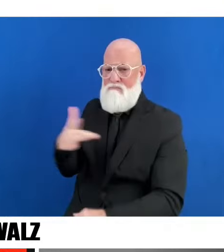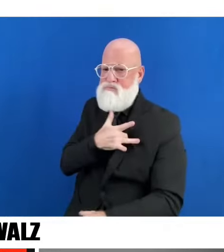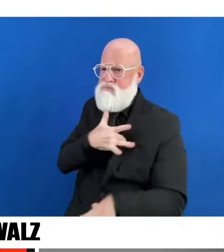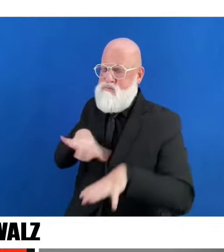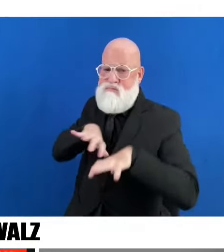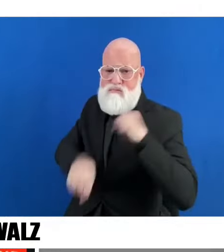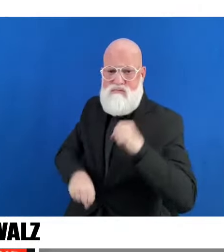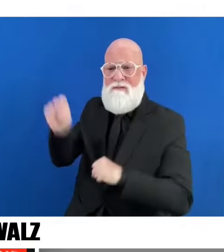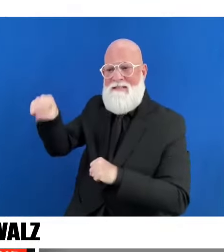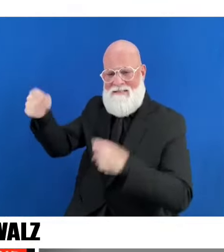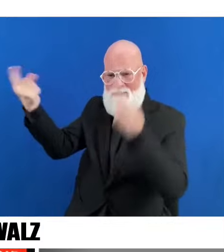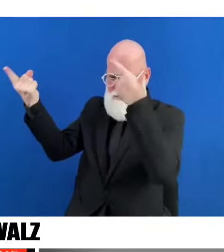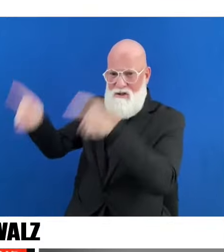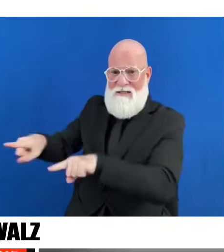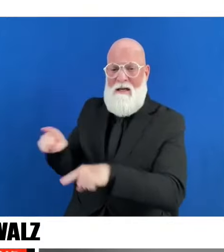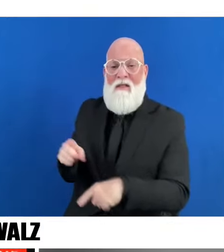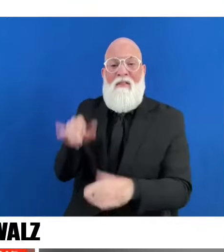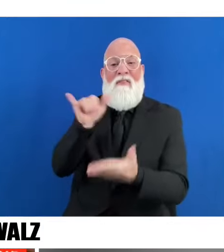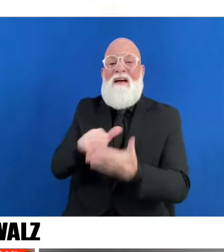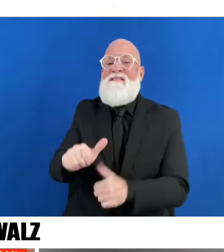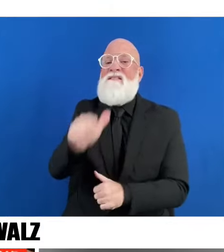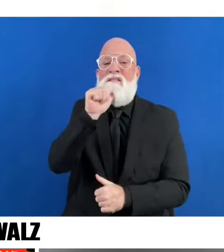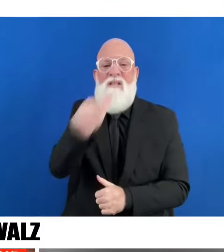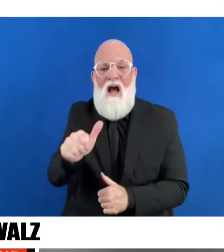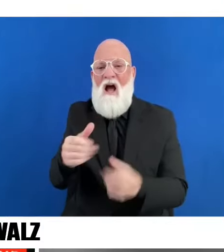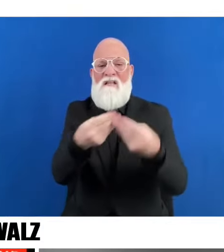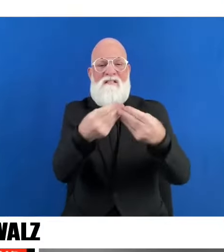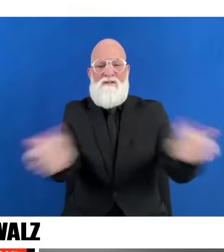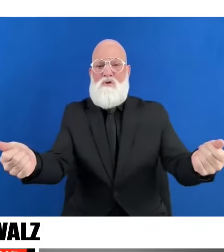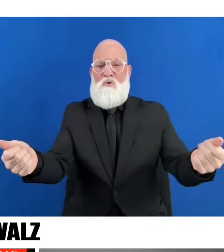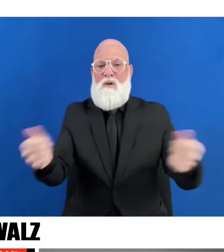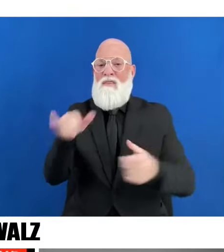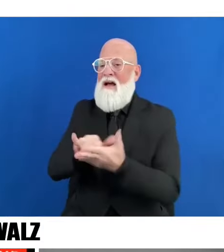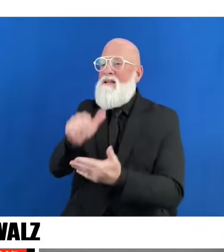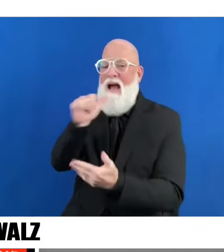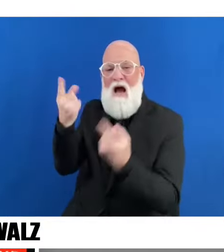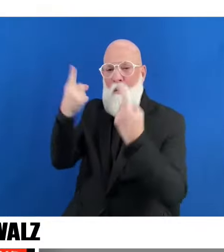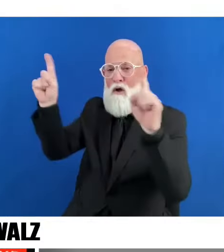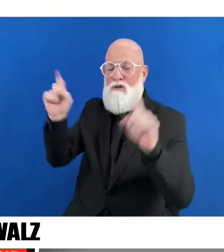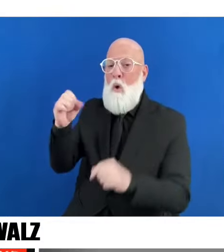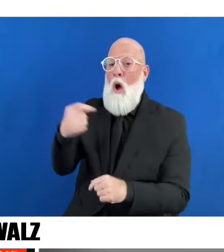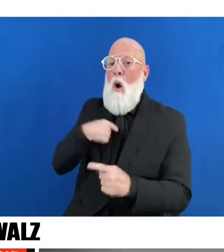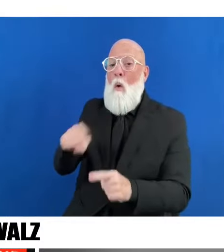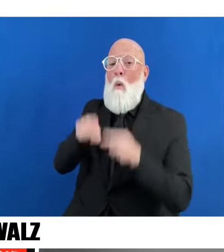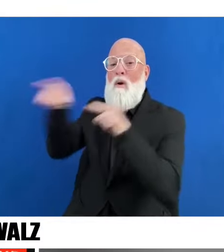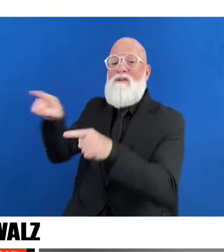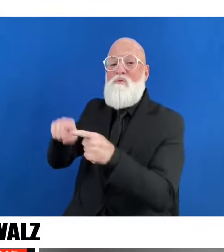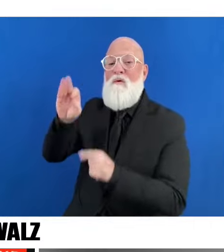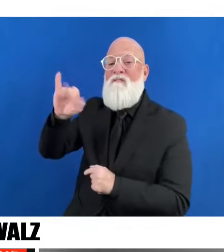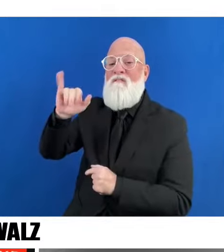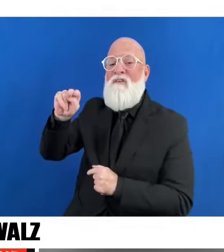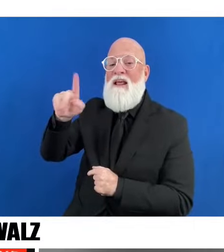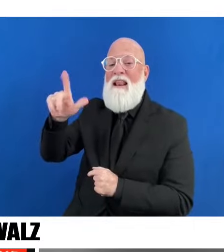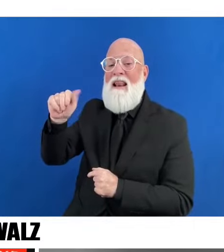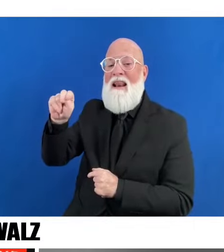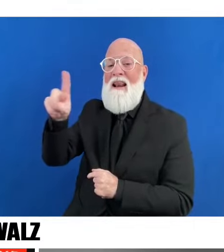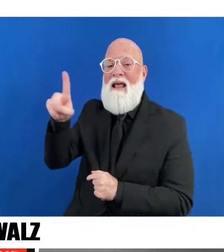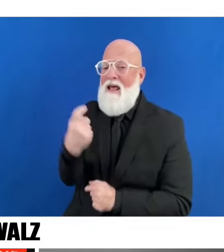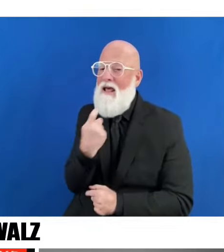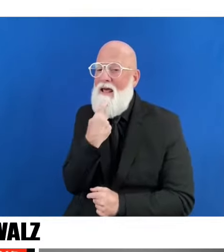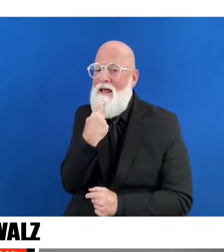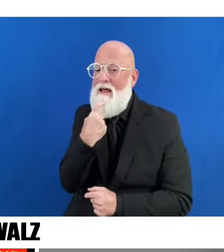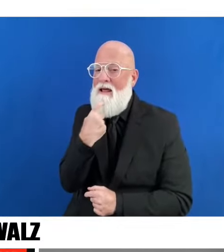when we know there are things that worked. I've spent time in Finland and seen some Finnish schools. They don't have this happen,